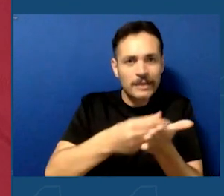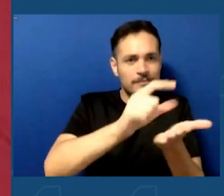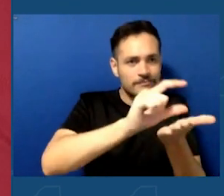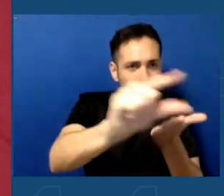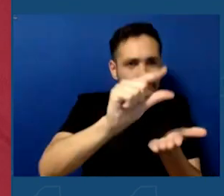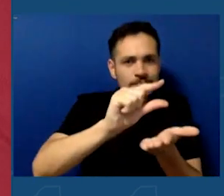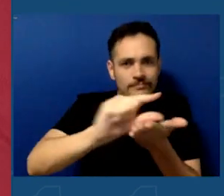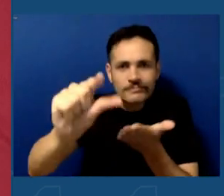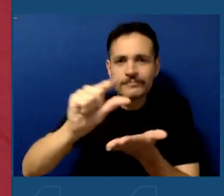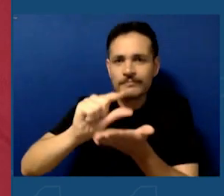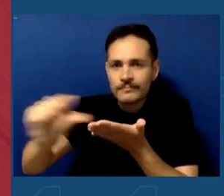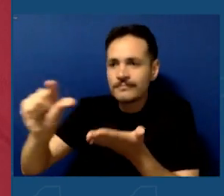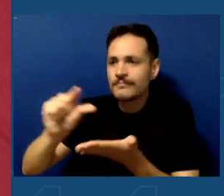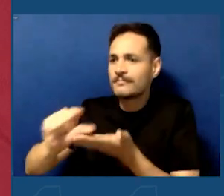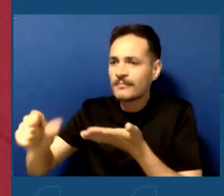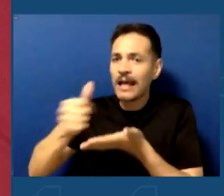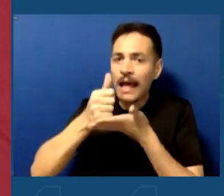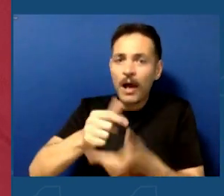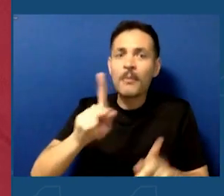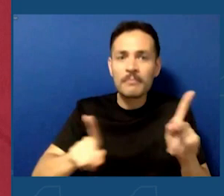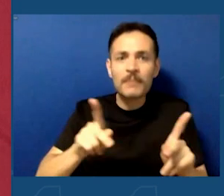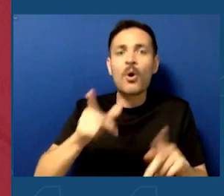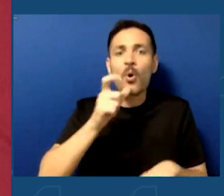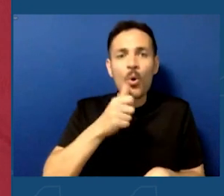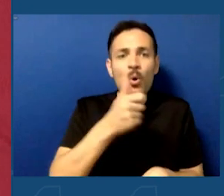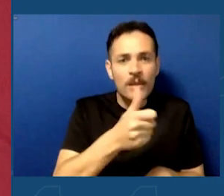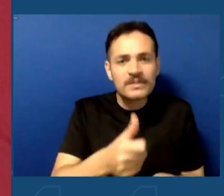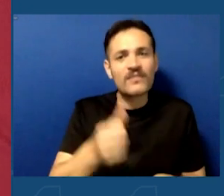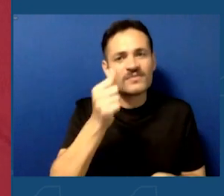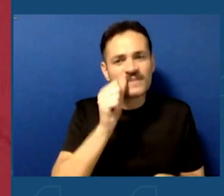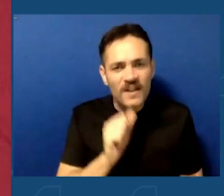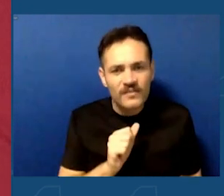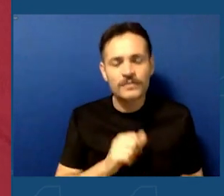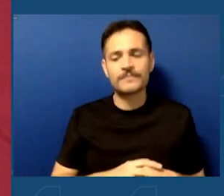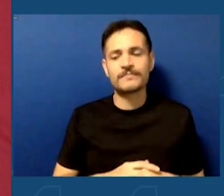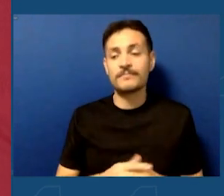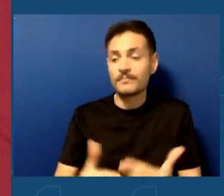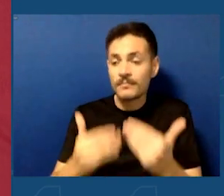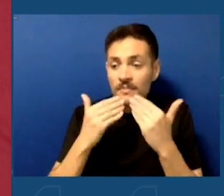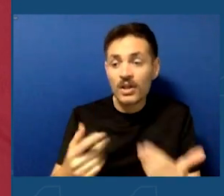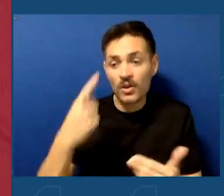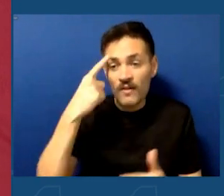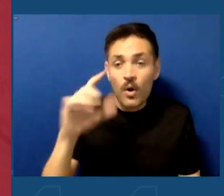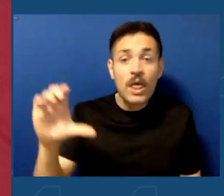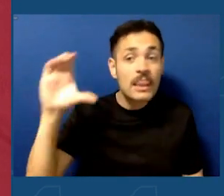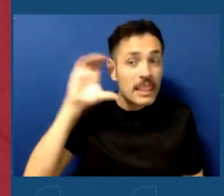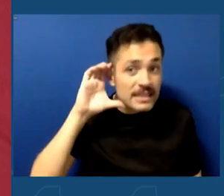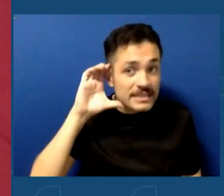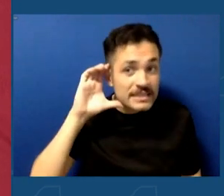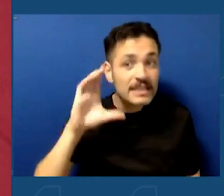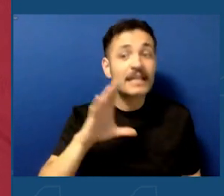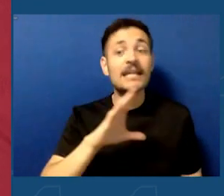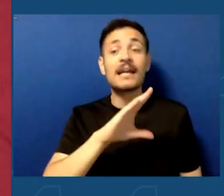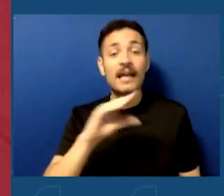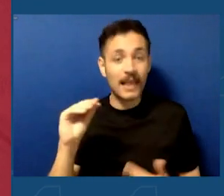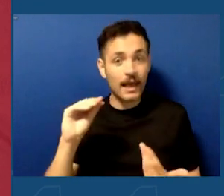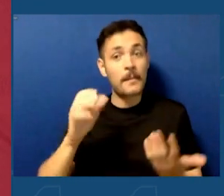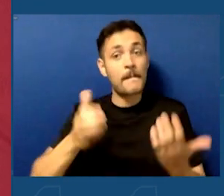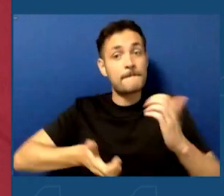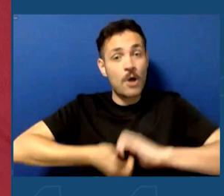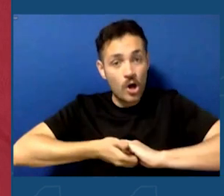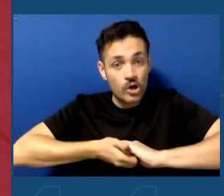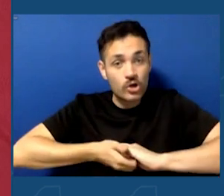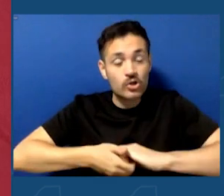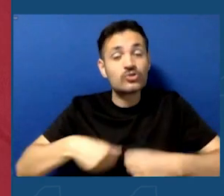were suffering. Thank you for listening to us and being a partner in making sure